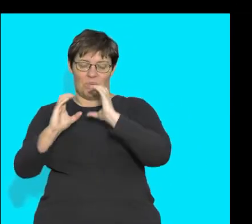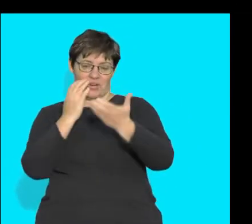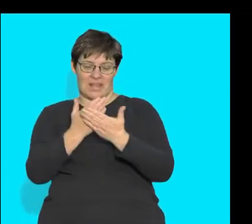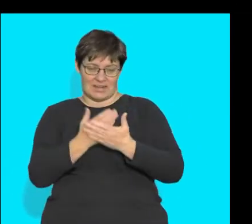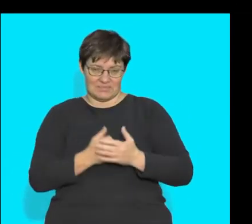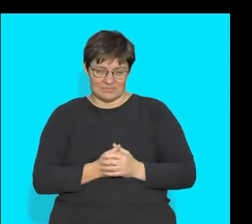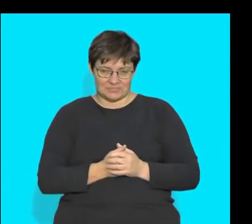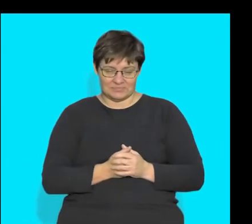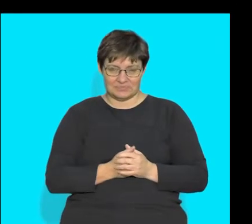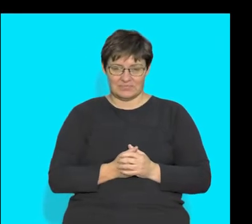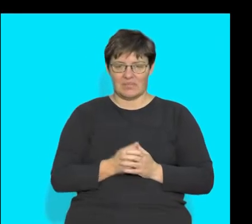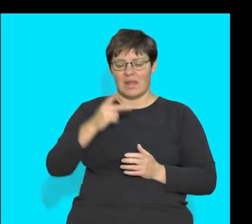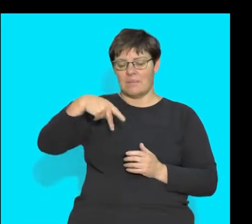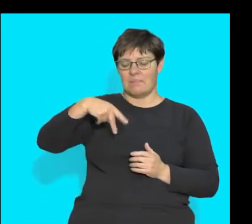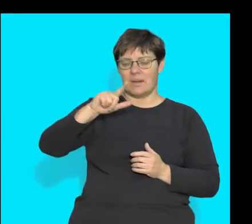plasmodesmata.